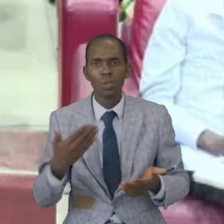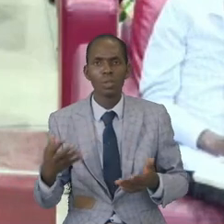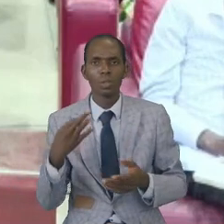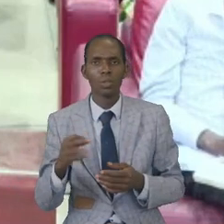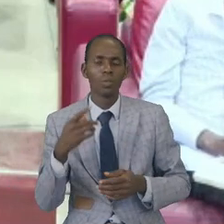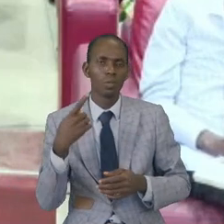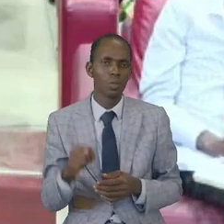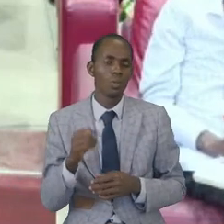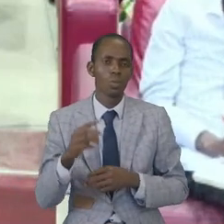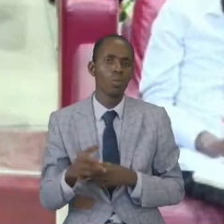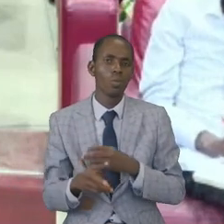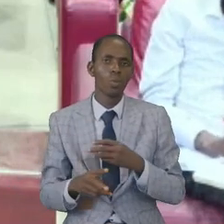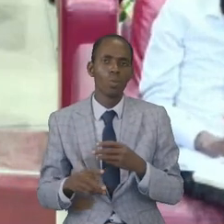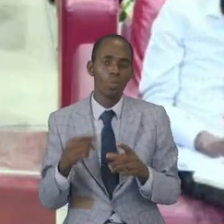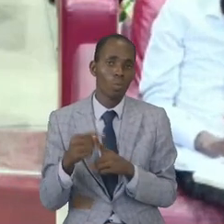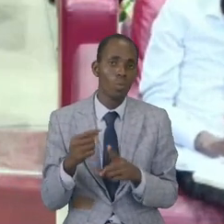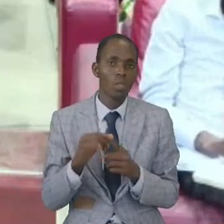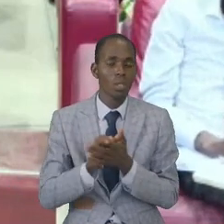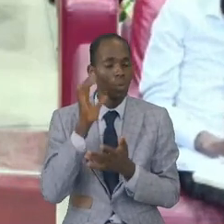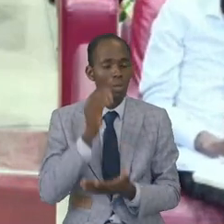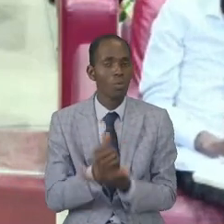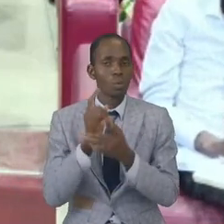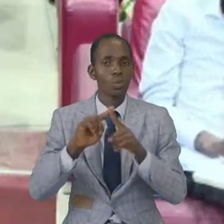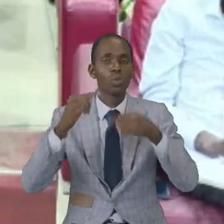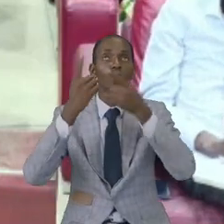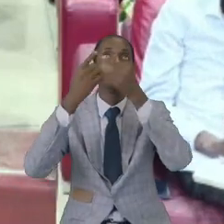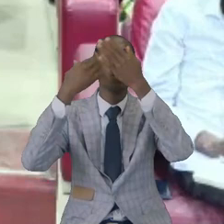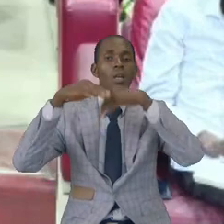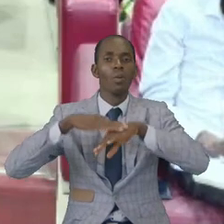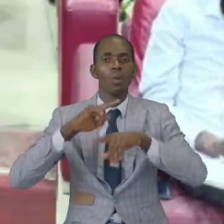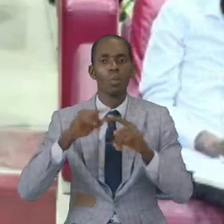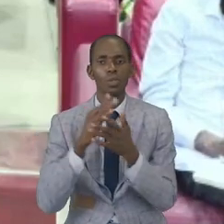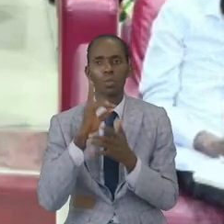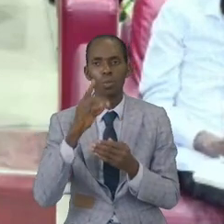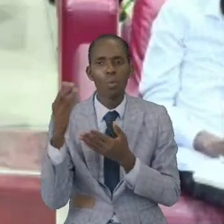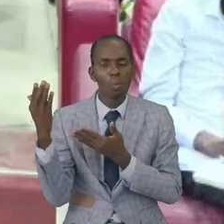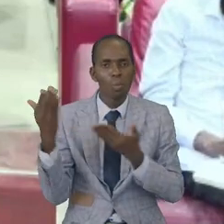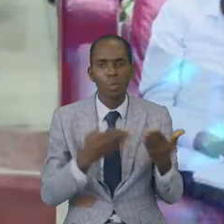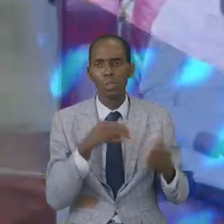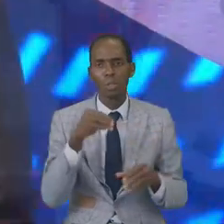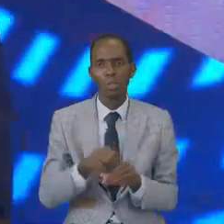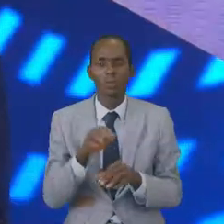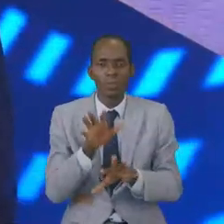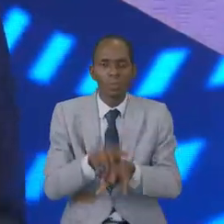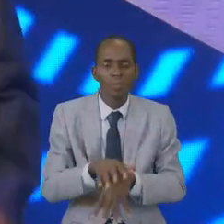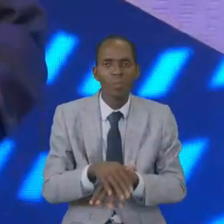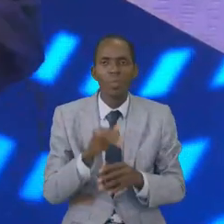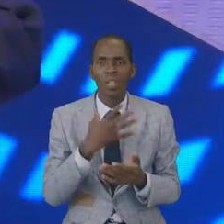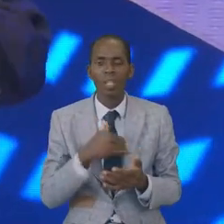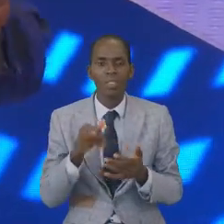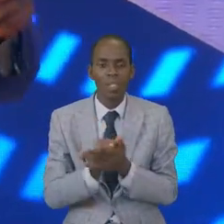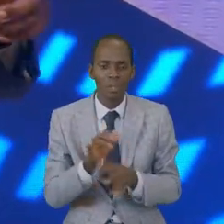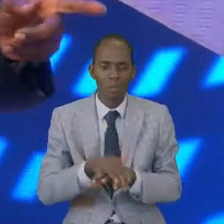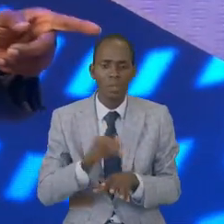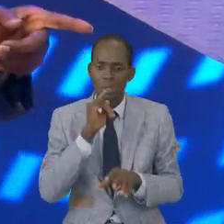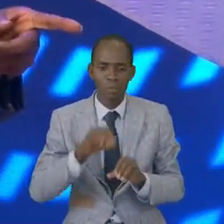people for heaven, and somebody comes to sow hypocrisy, and that hypocrisy is spreading